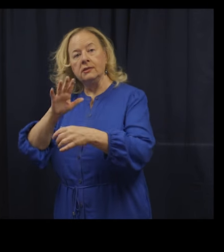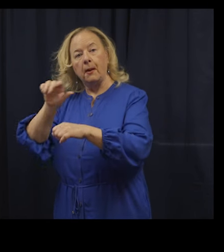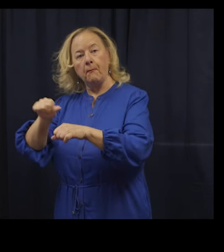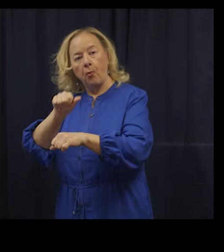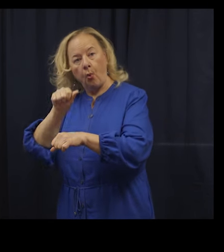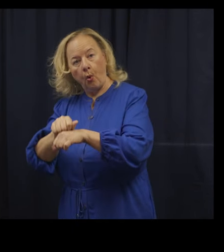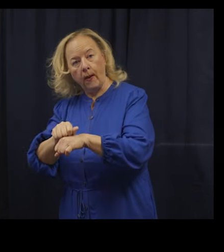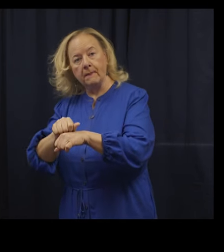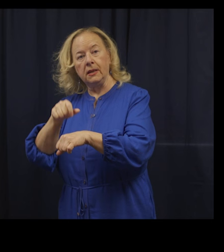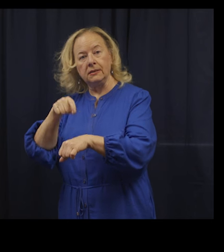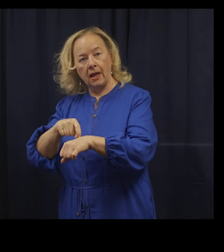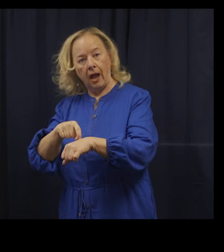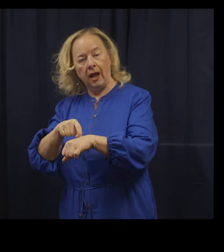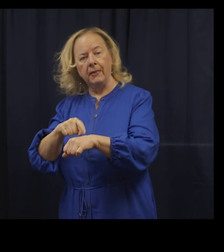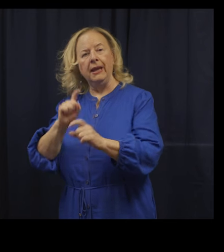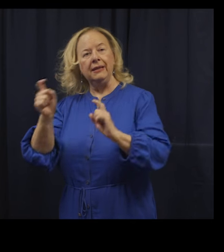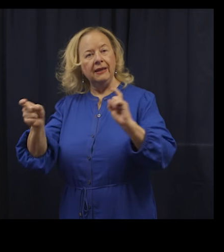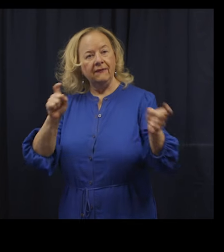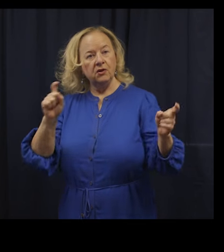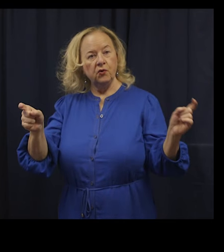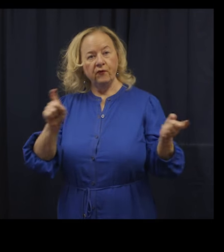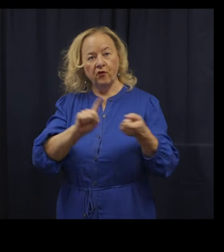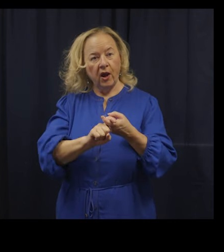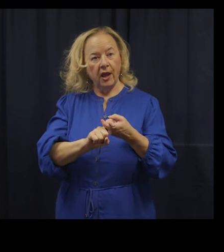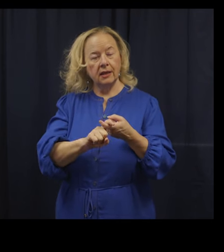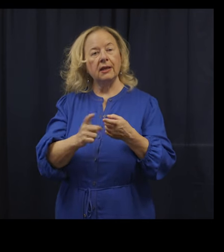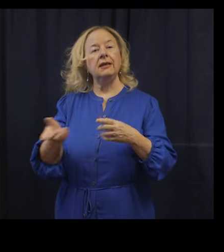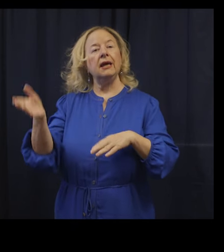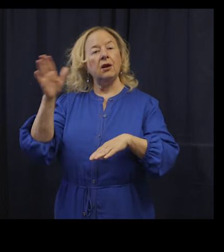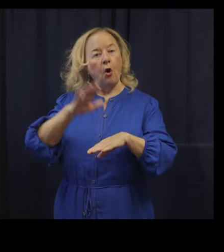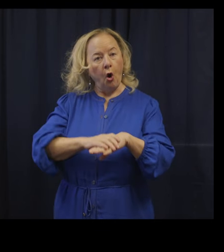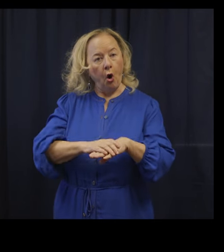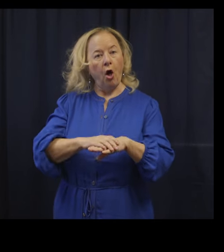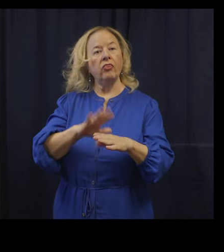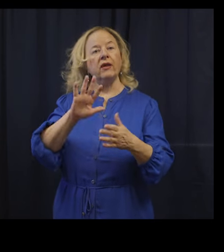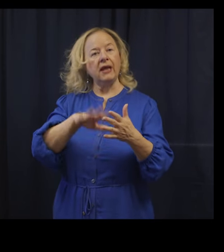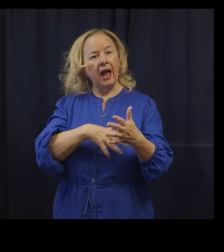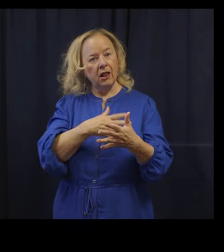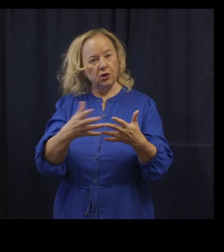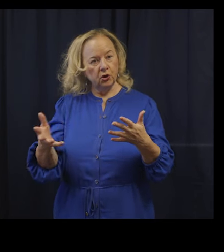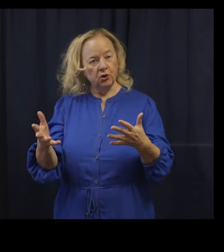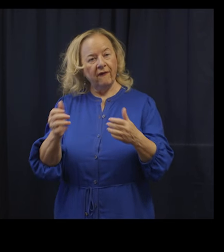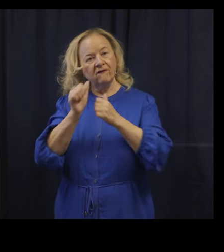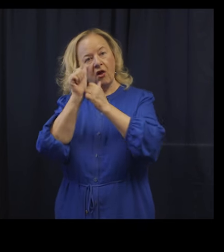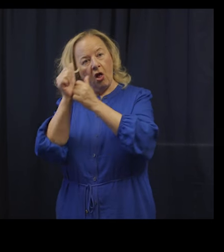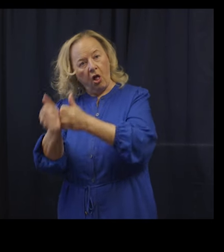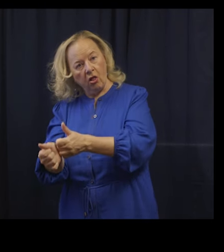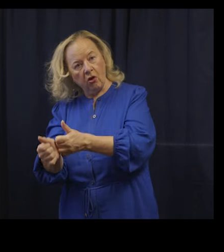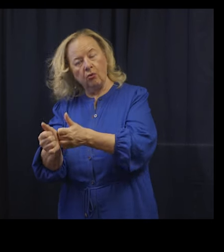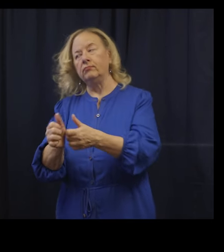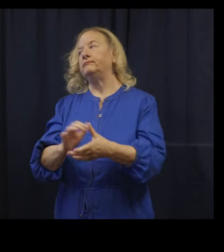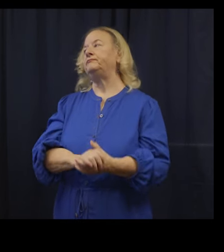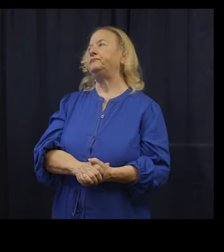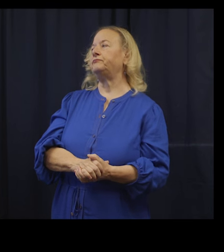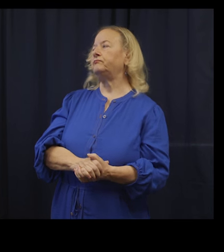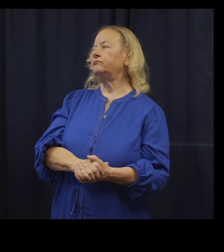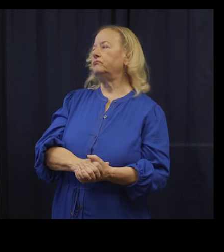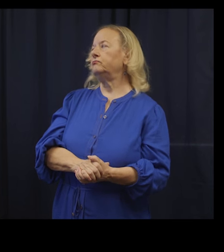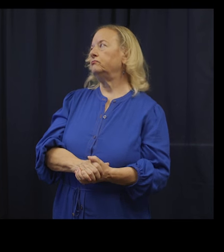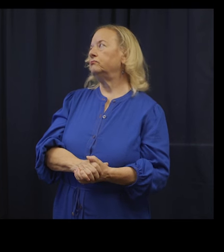and get one for a friend, for heaven's sake. Help them get on God's calendar. And then lastly, and the worship team can come